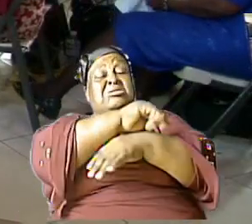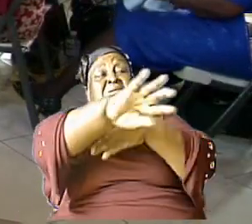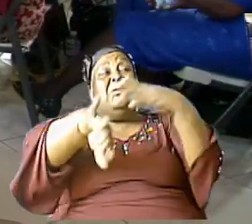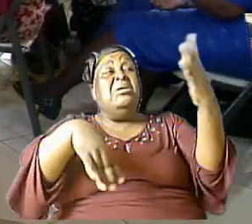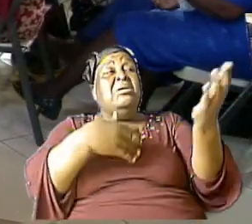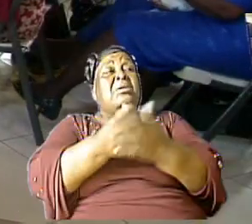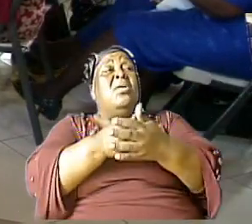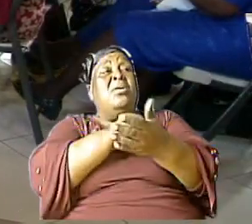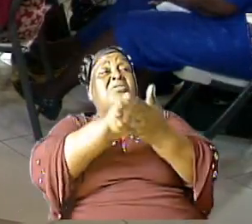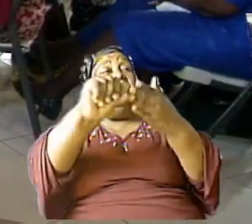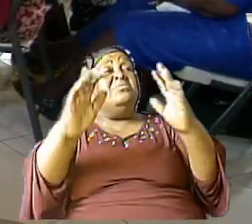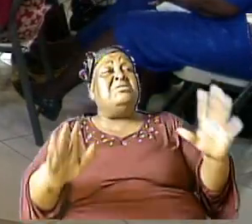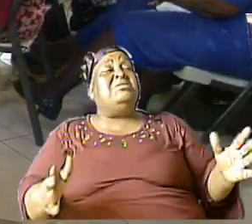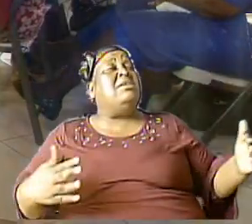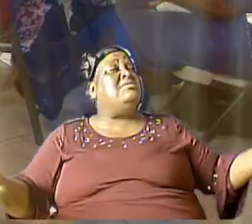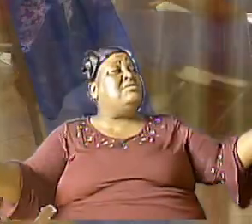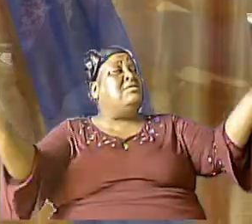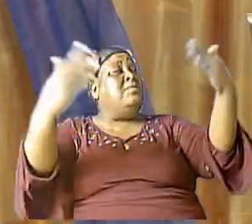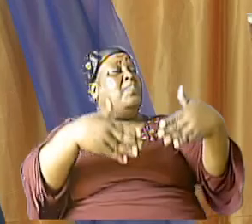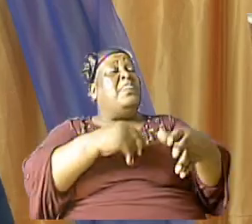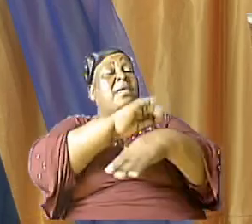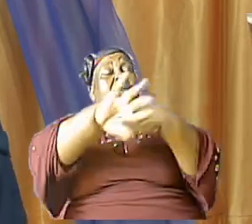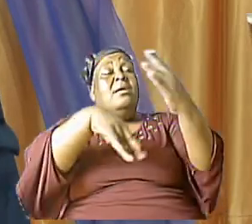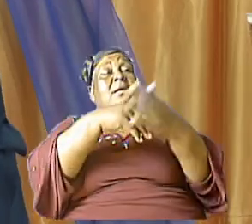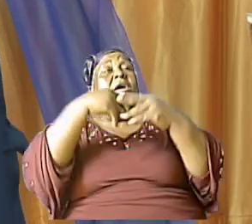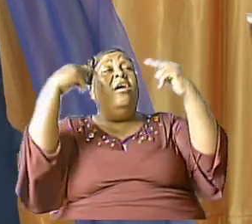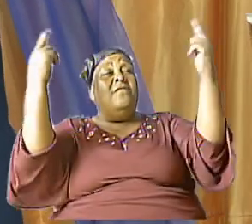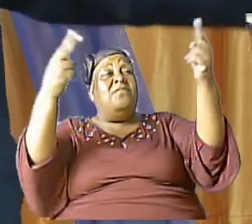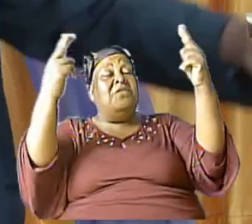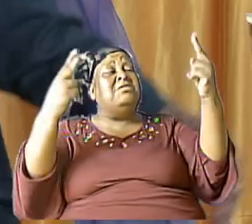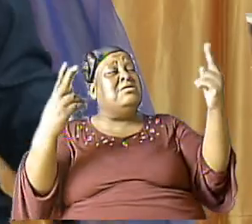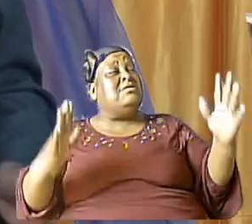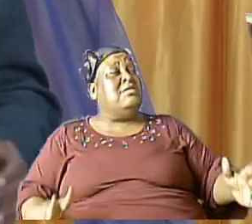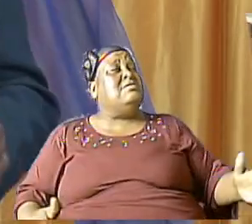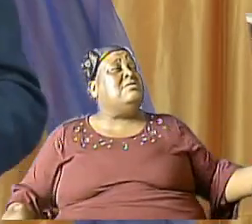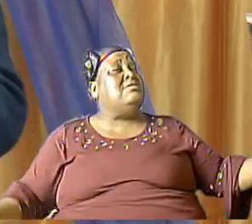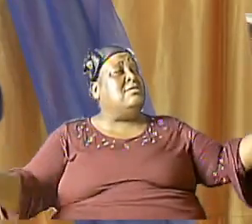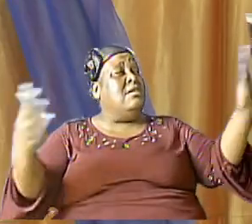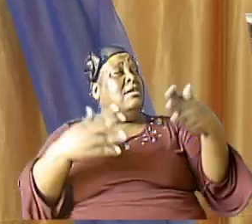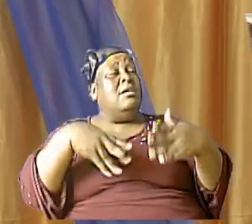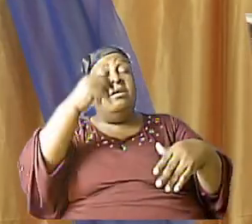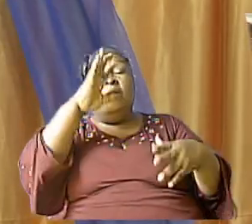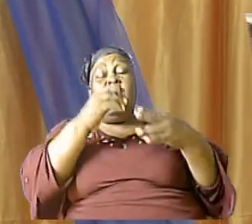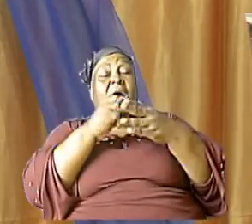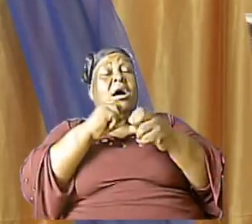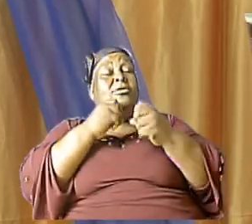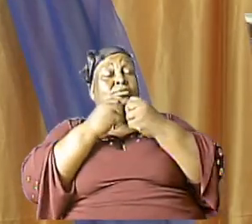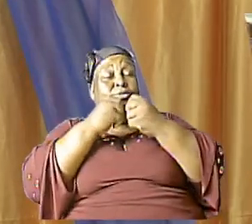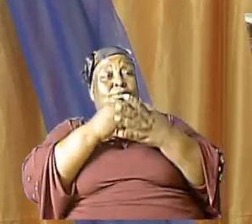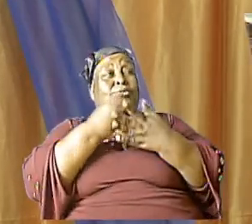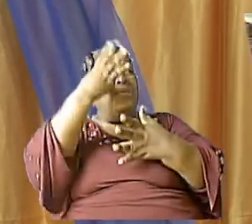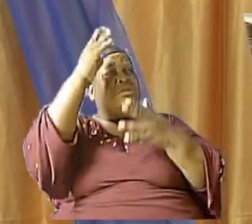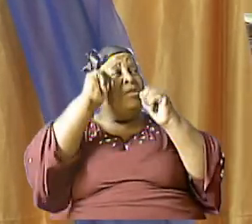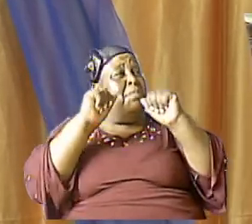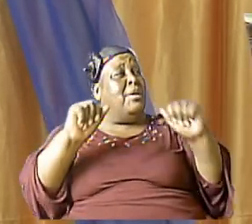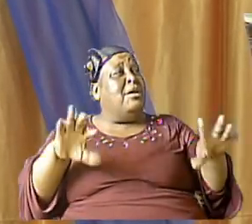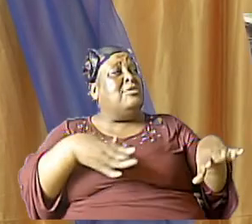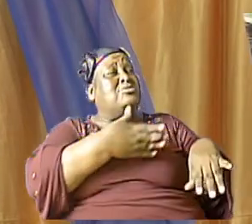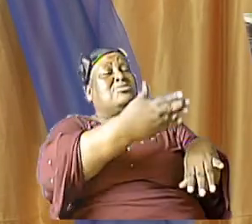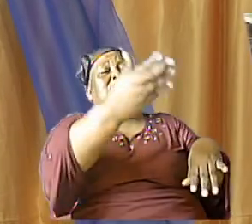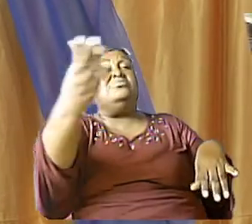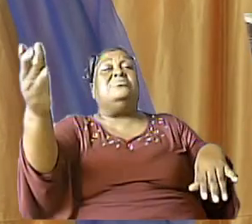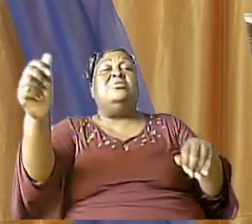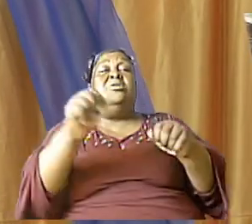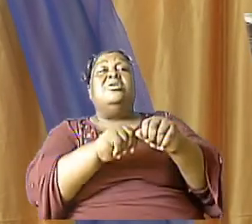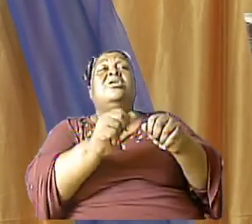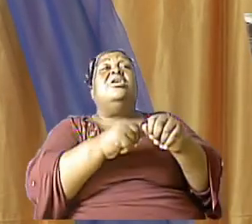in the house. Amen. To all the visitors that are in the house. We say God richly bless you. Come on, saints. Can we put our hands for